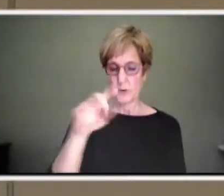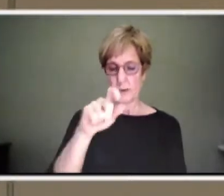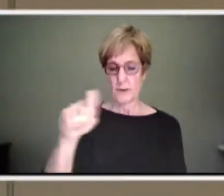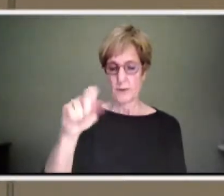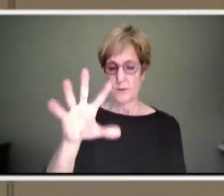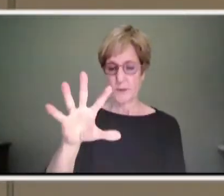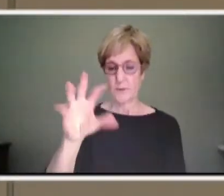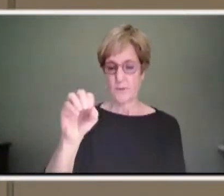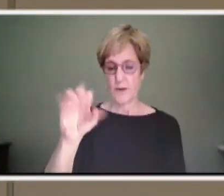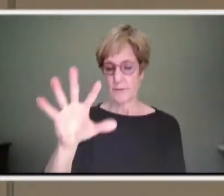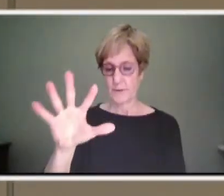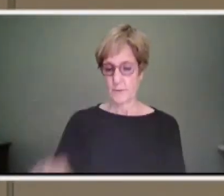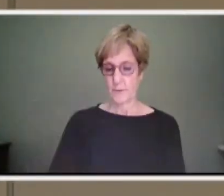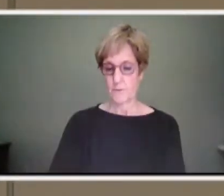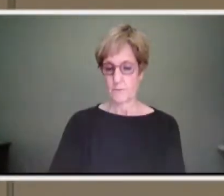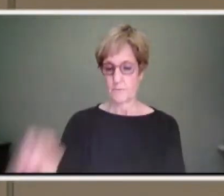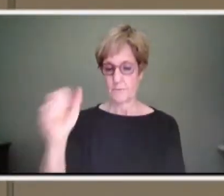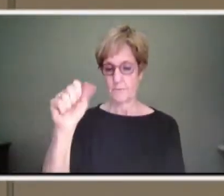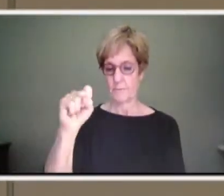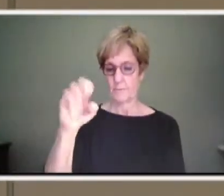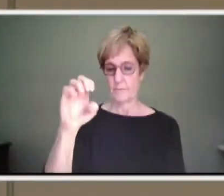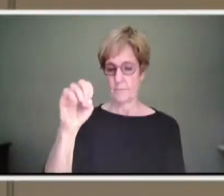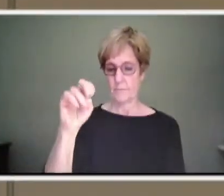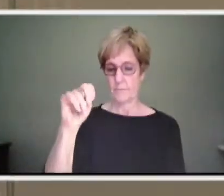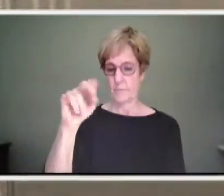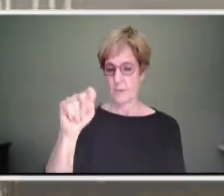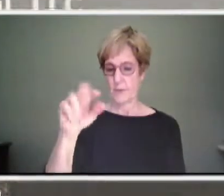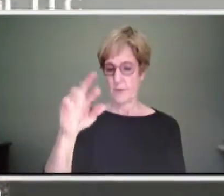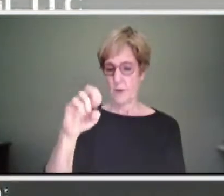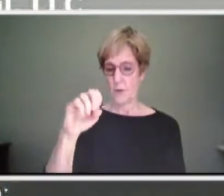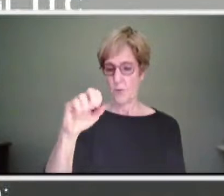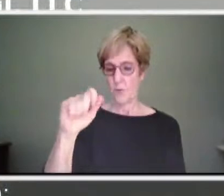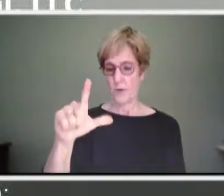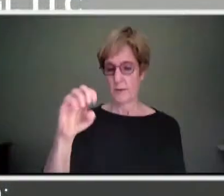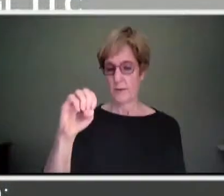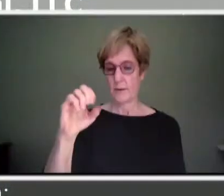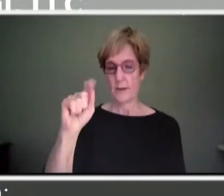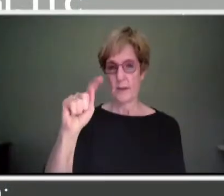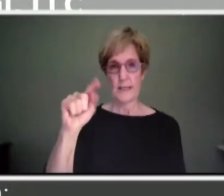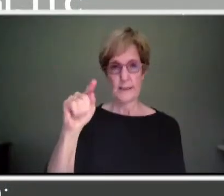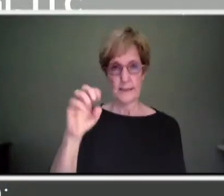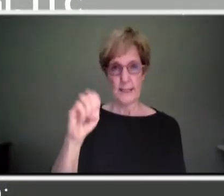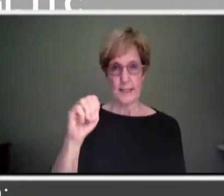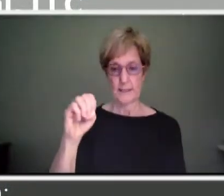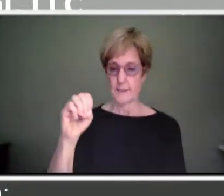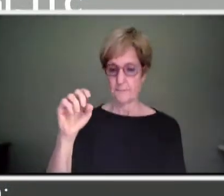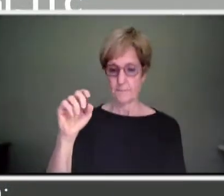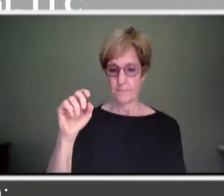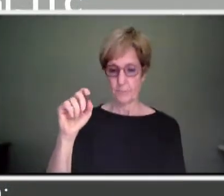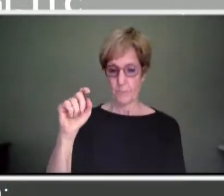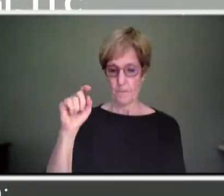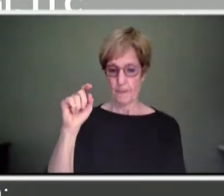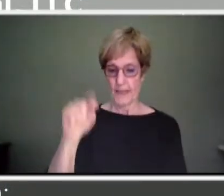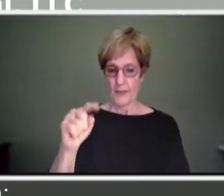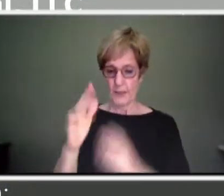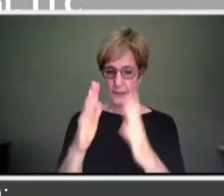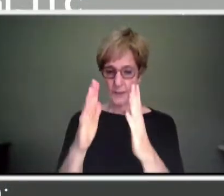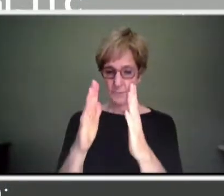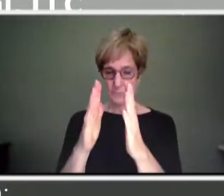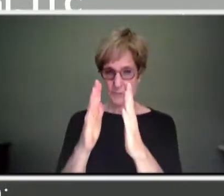2022-050 by Ascent Real Estate Capital LLC. This petition does